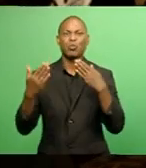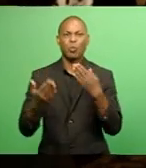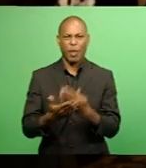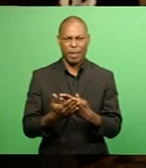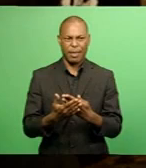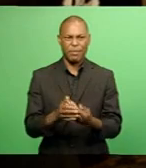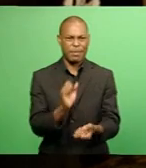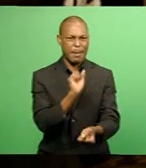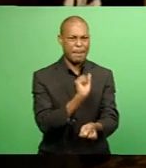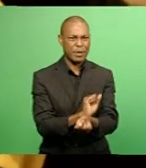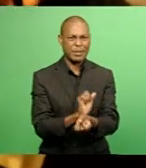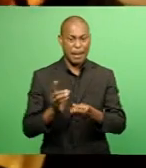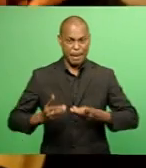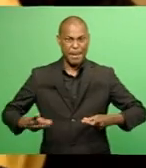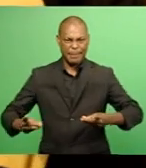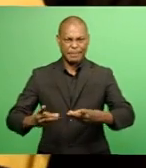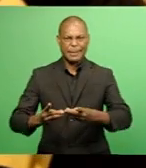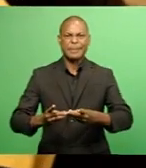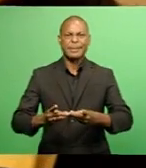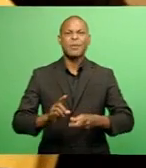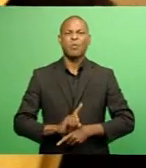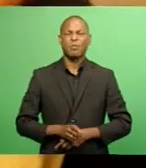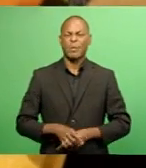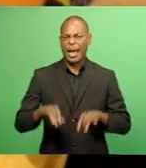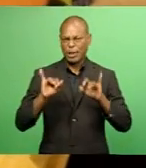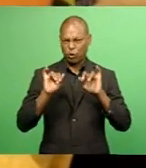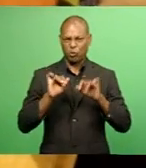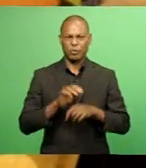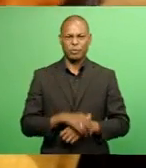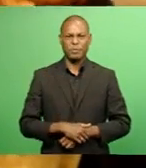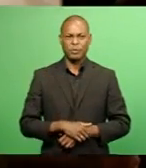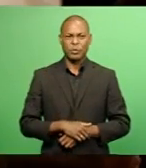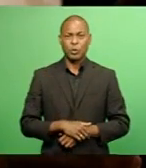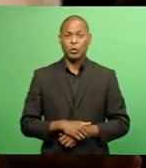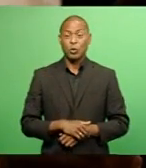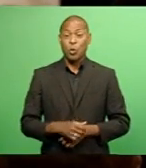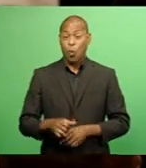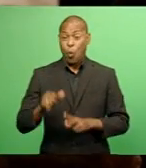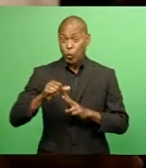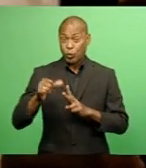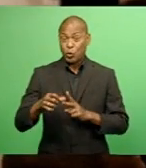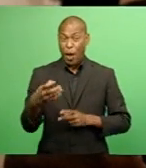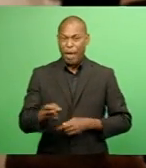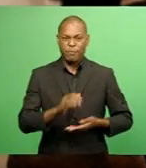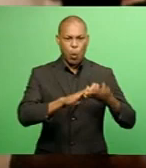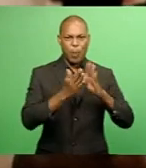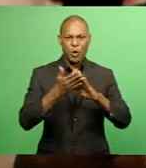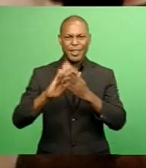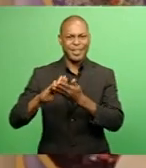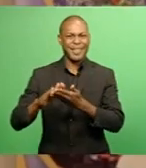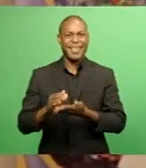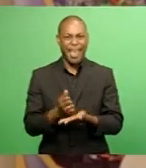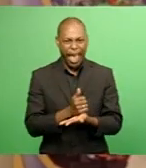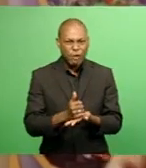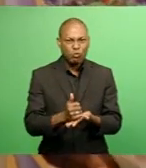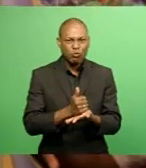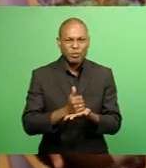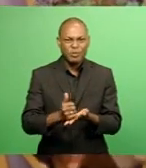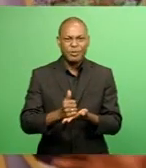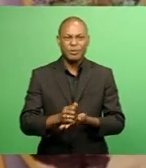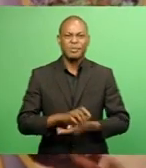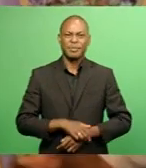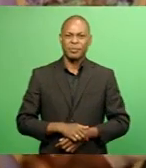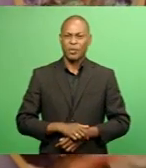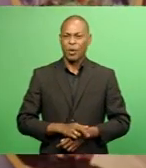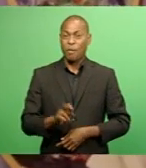to address this issue. Nasangavale says they've also formed a community action for the rehabilitation of ex-offenders